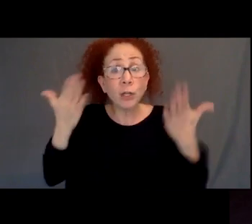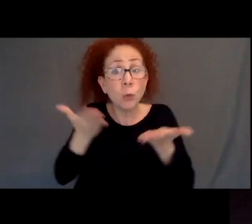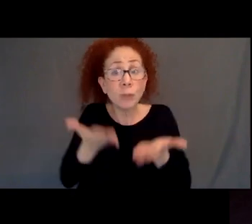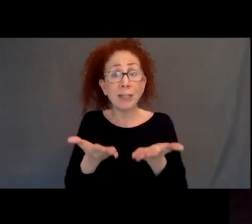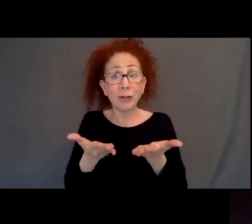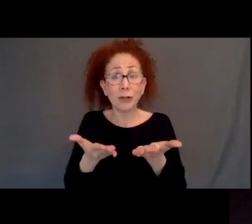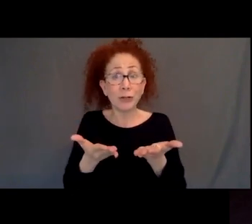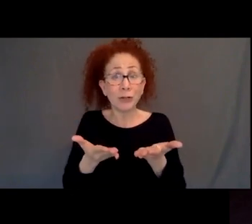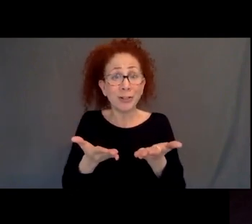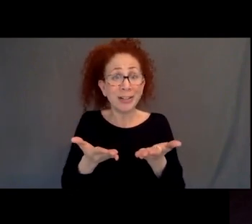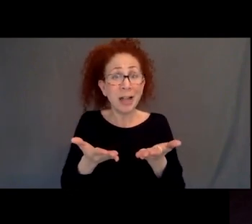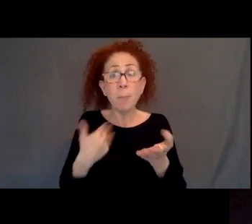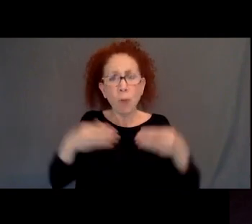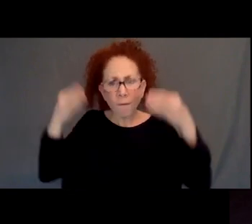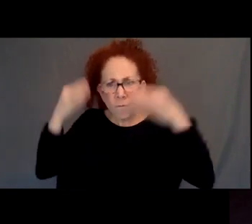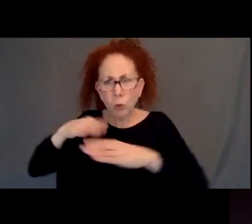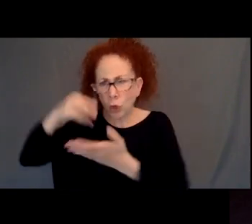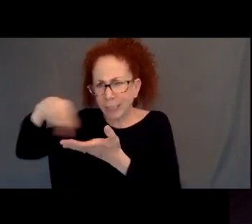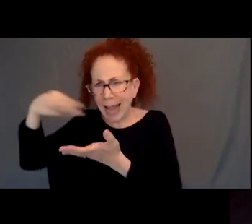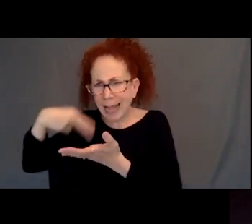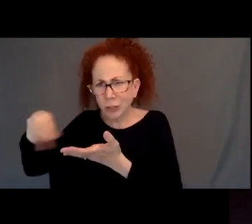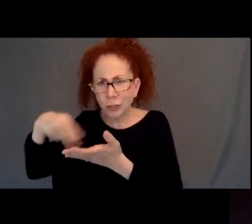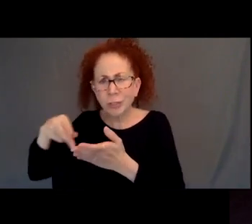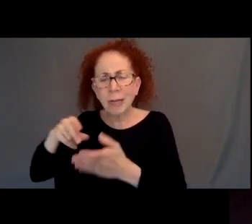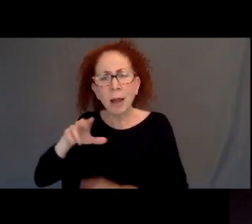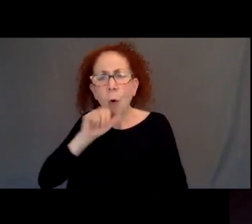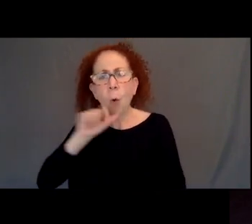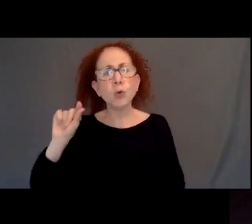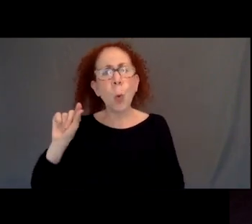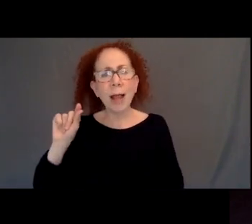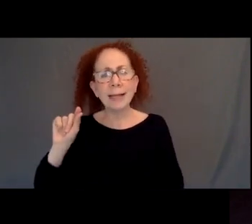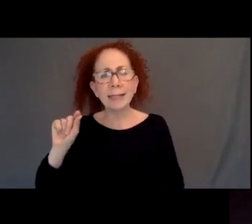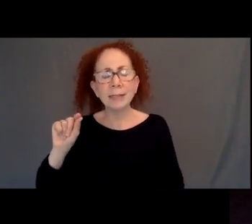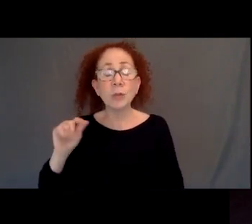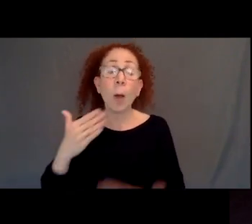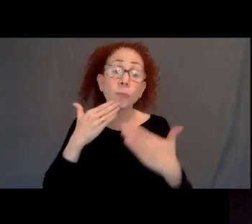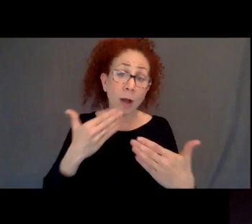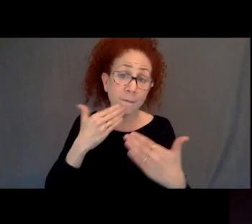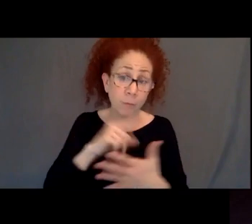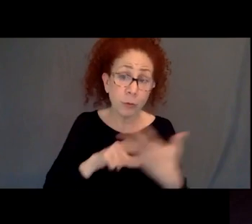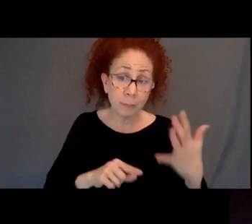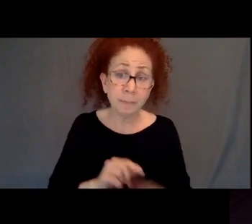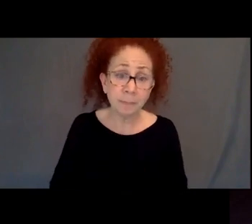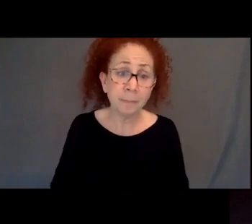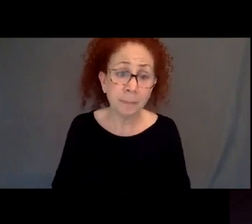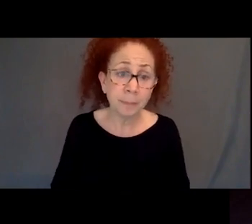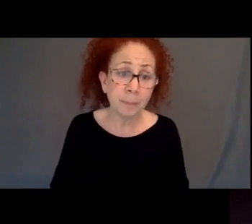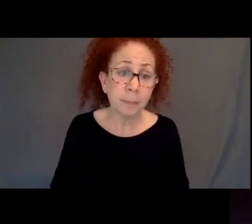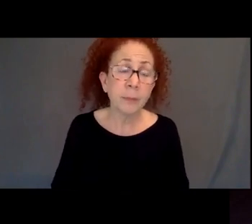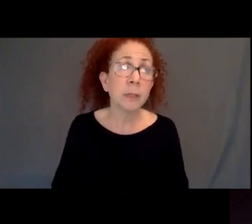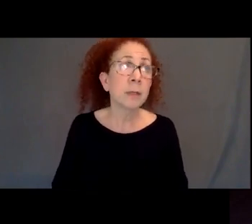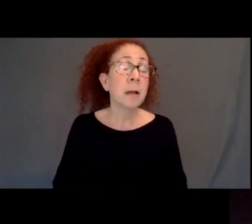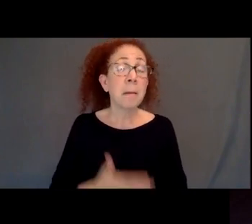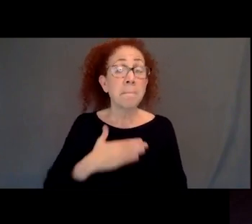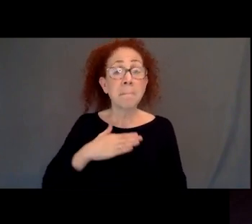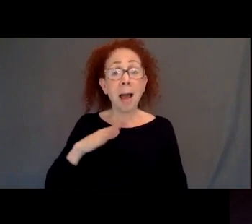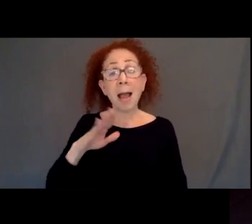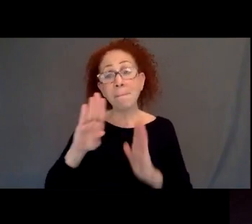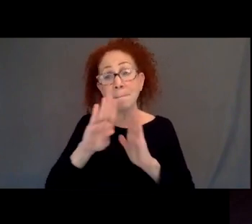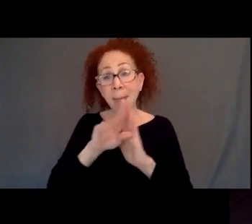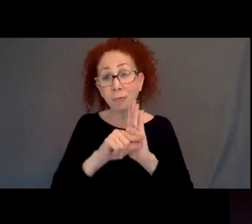here when I was so focused on just being a dancer in my 20s. So I'm grateful. So I do, in my bio, I say